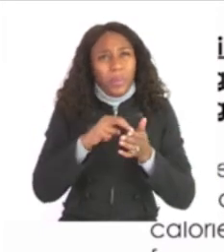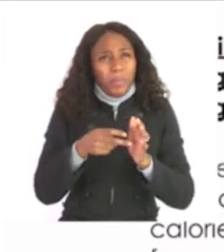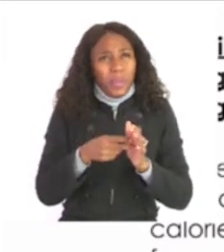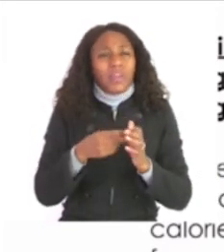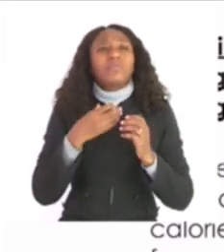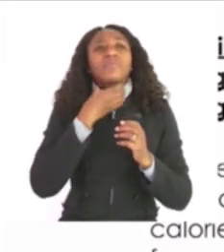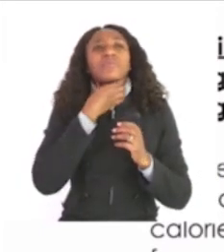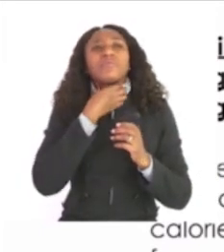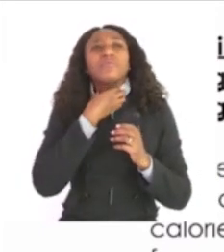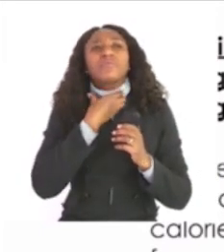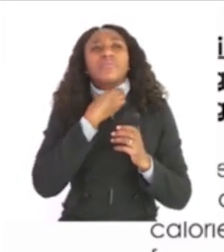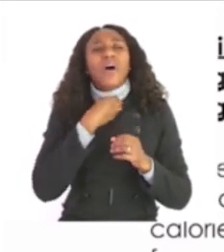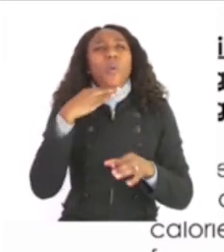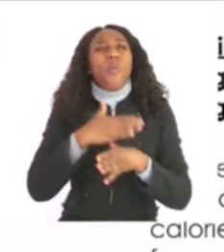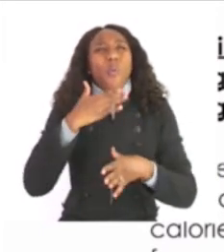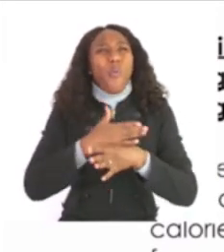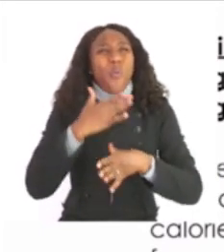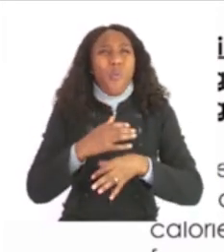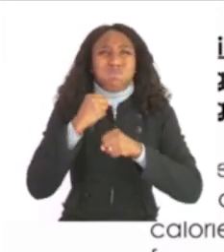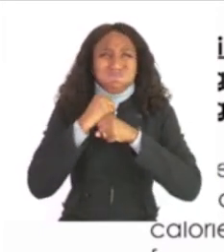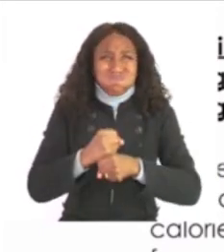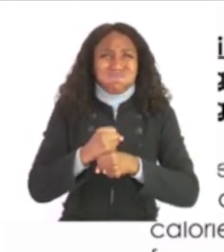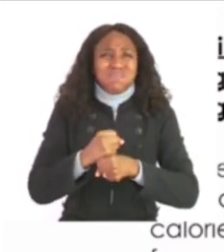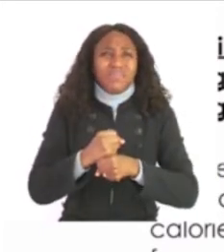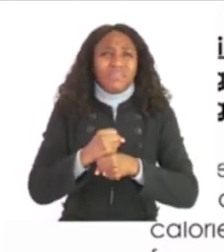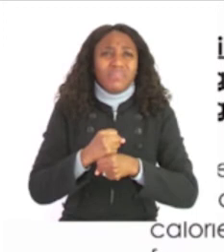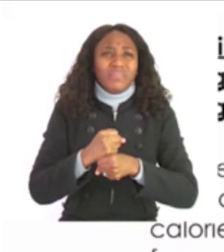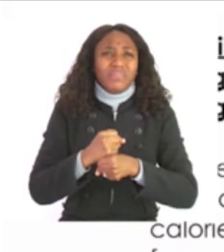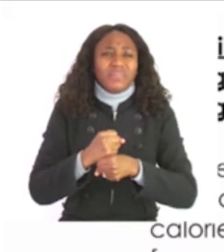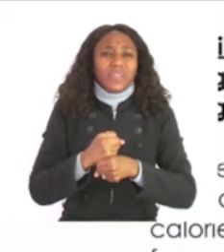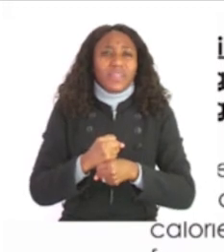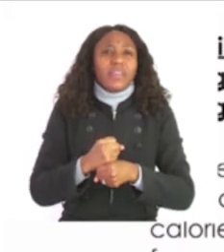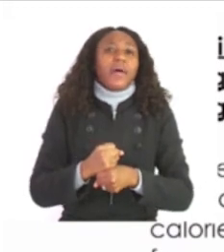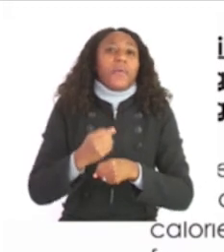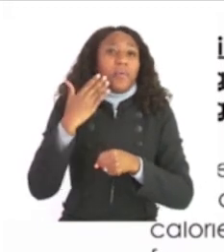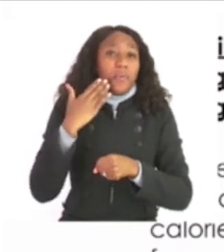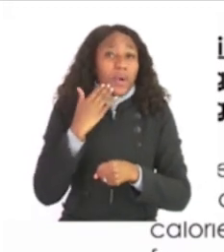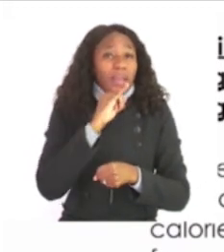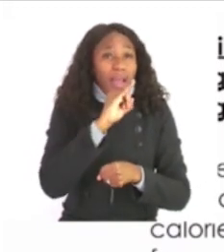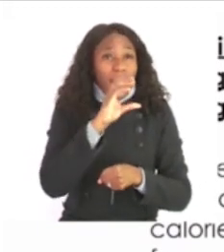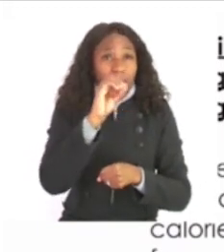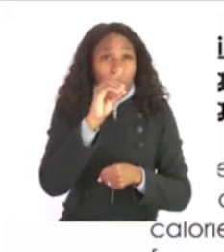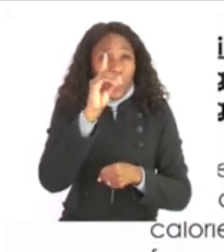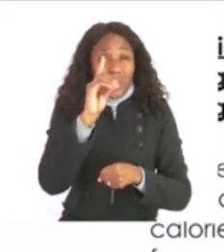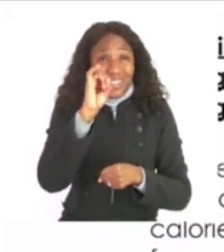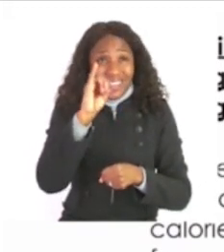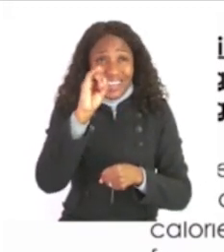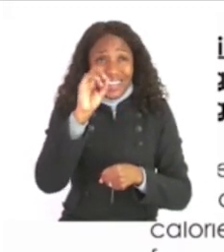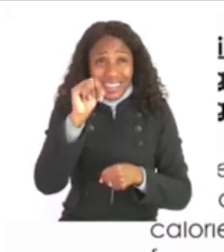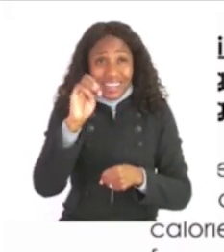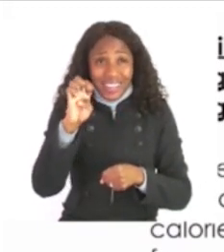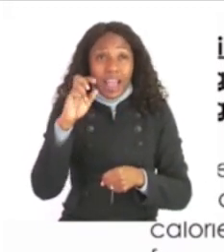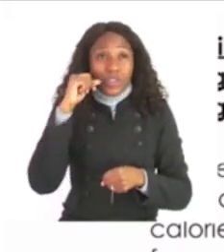thyroid to work overtime to produce thyroid hormones. Using iodized stable salt can